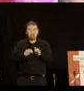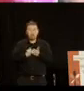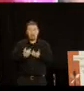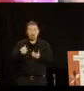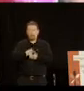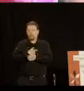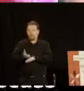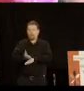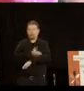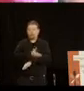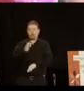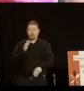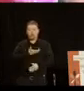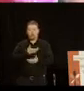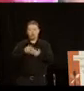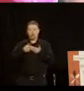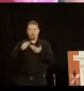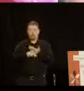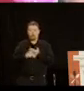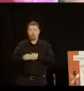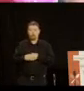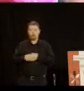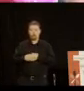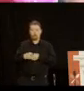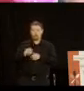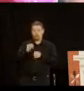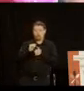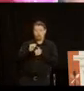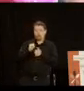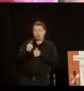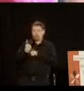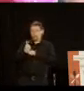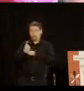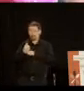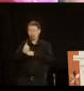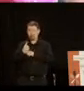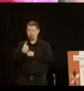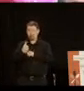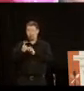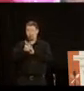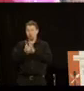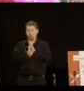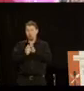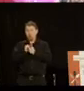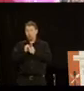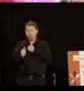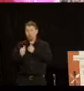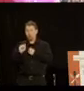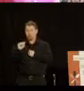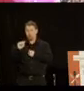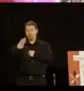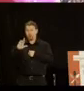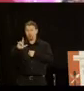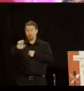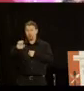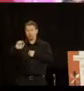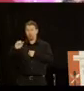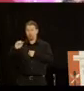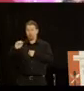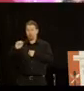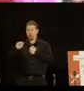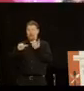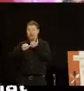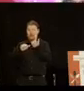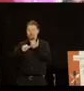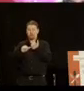we served. So a piece of legislation that was passed last year was the ABLE Age Adjustment Act. So